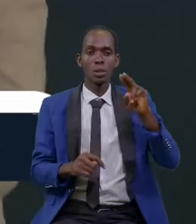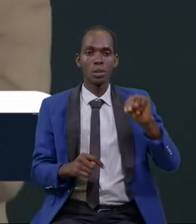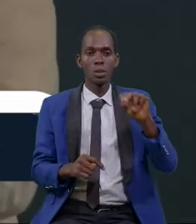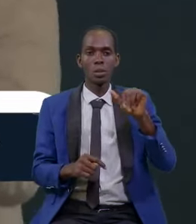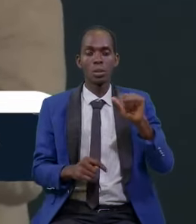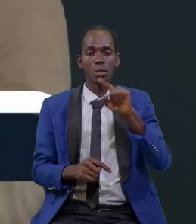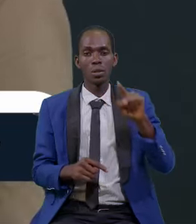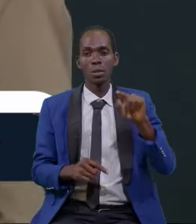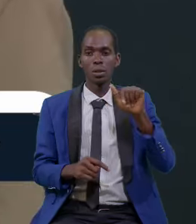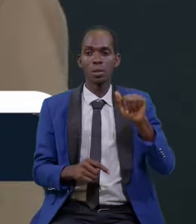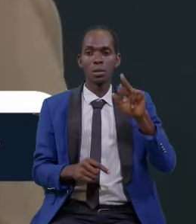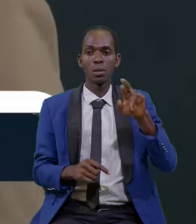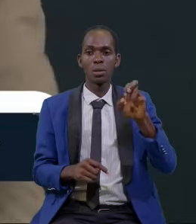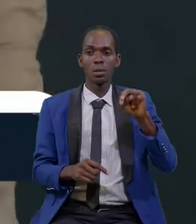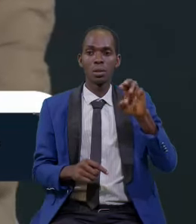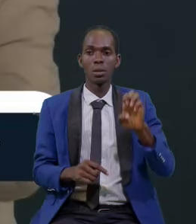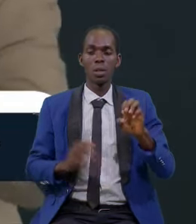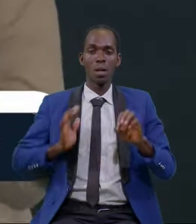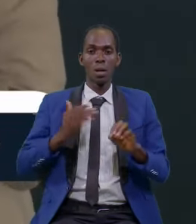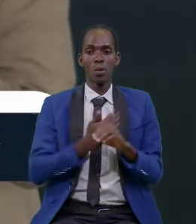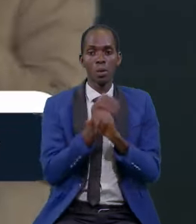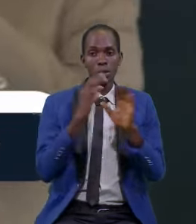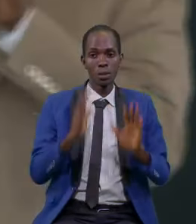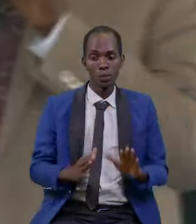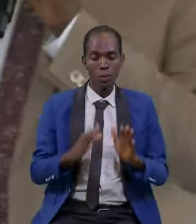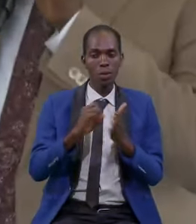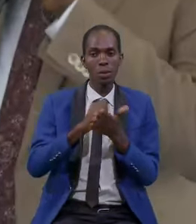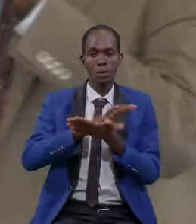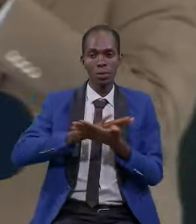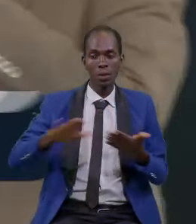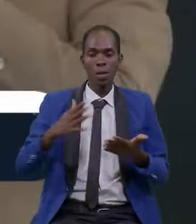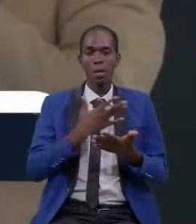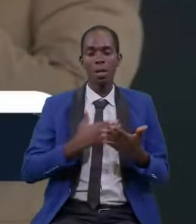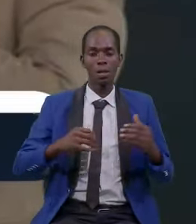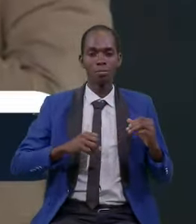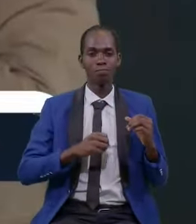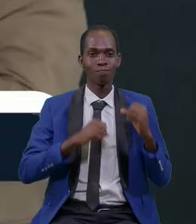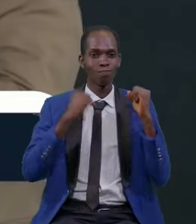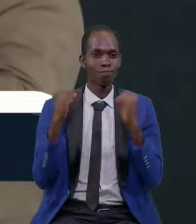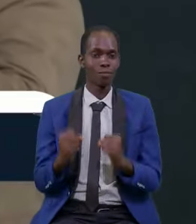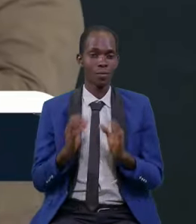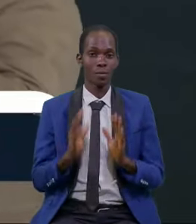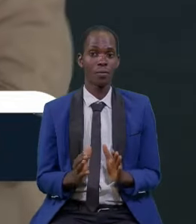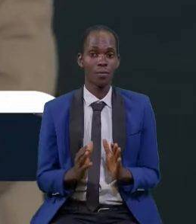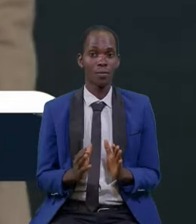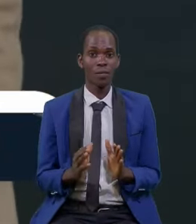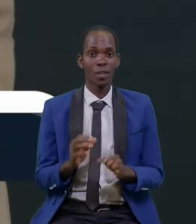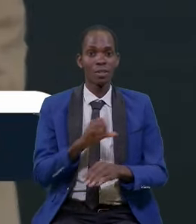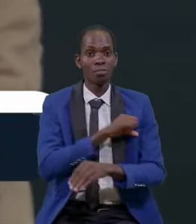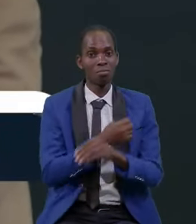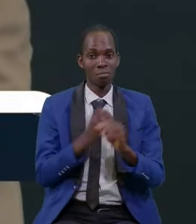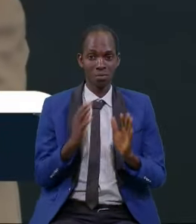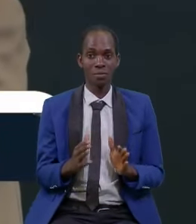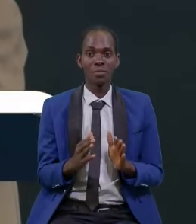Savior, Sanctifier, Strengthener. Number two, Jesus, the Overcomer,